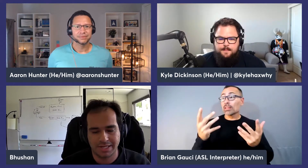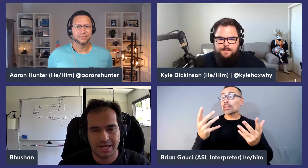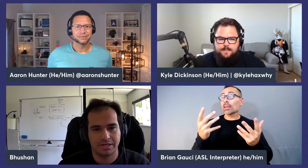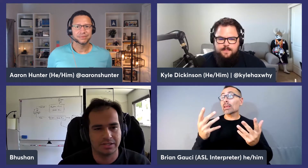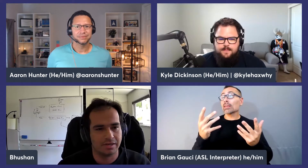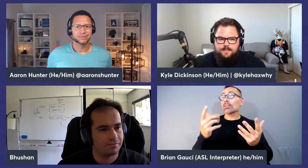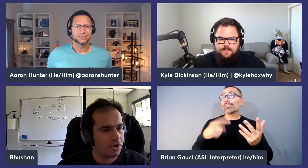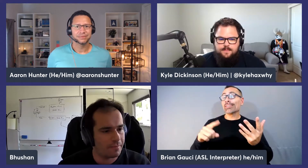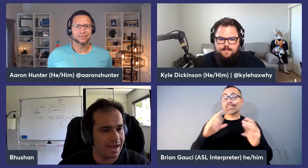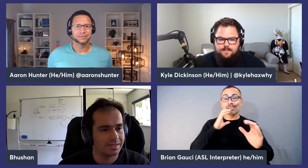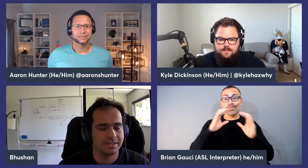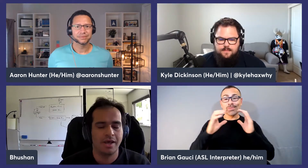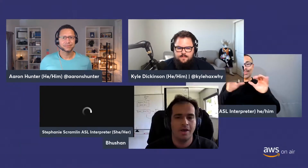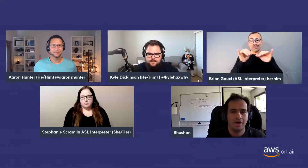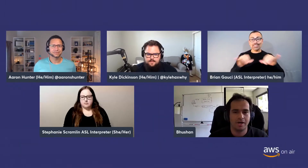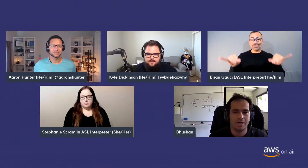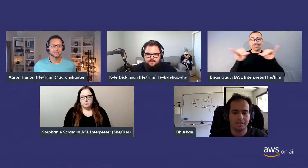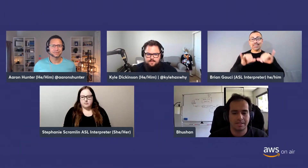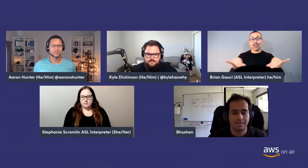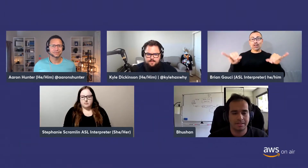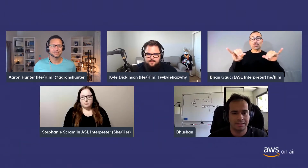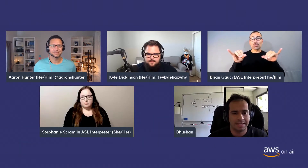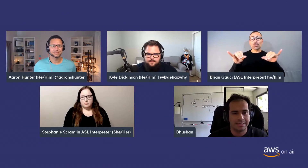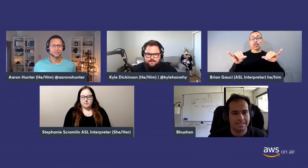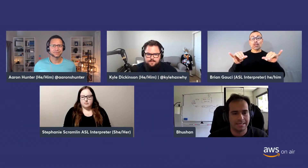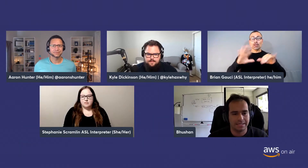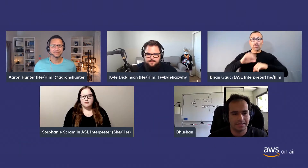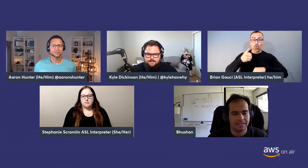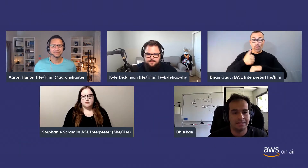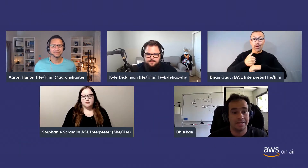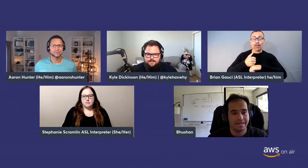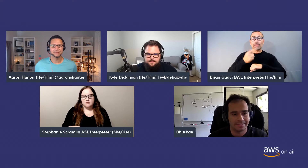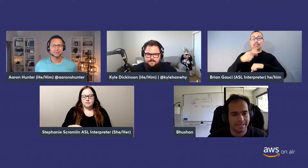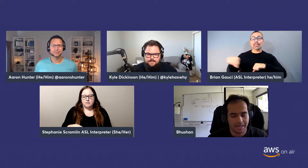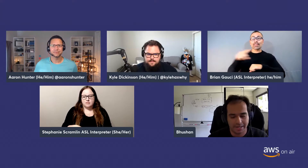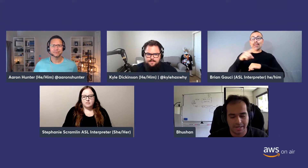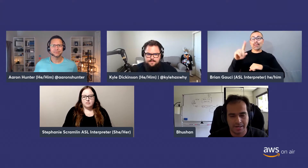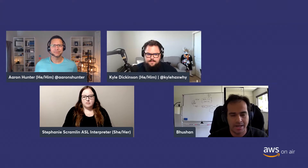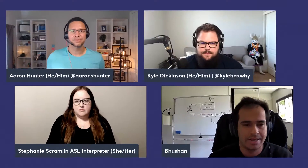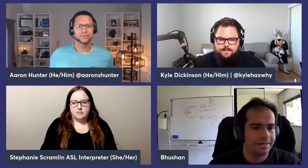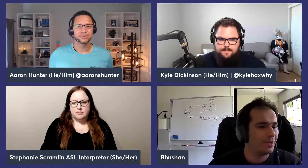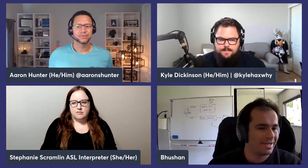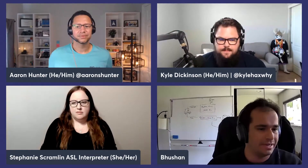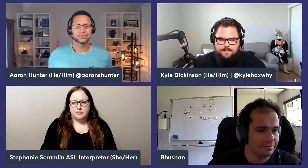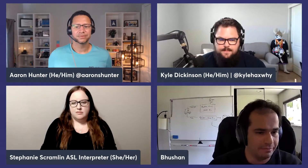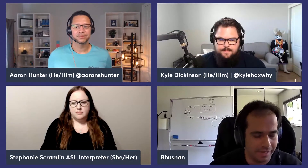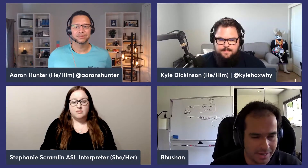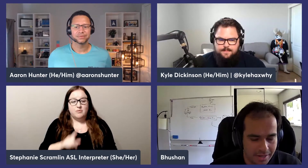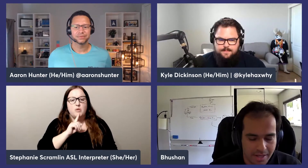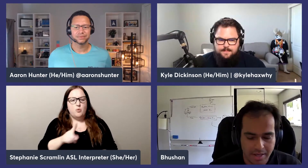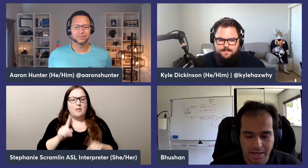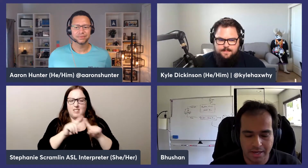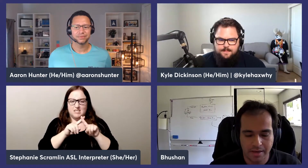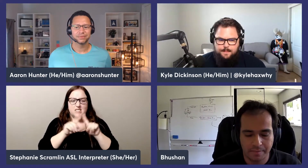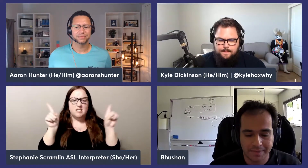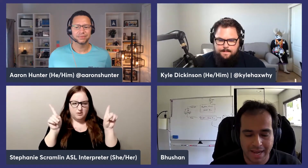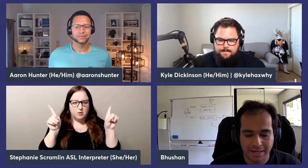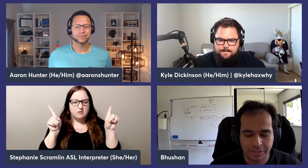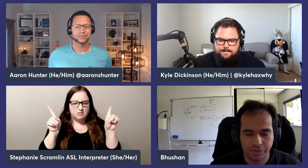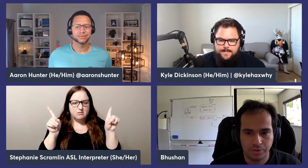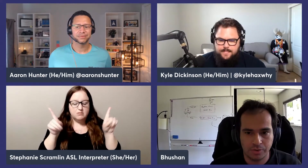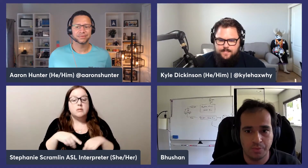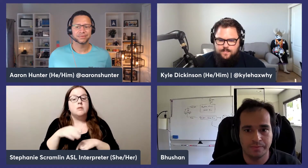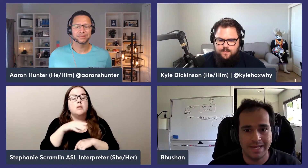communication standards and formats that the data is collected in is very different.